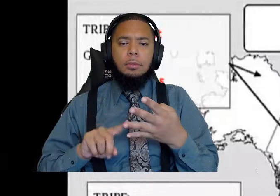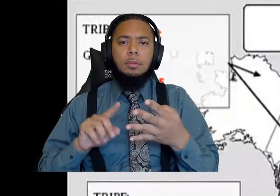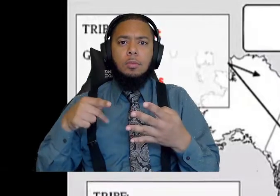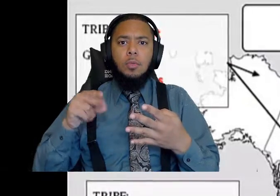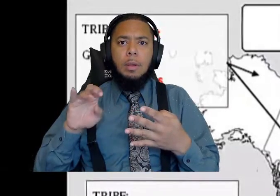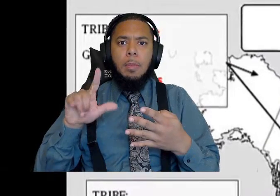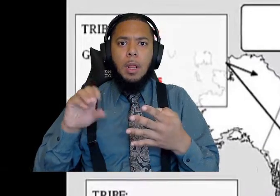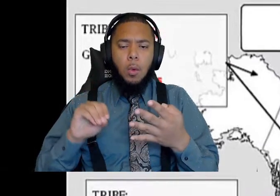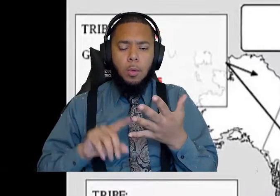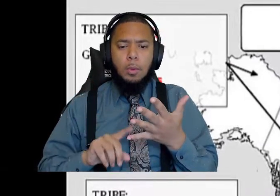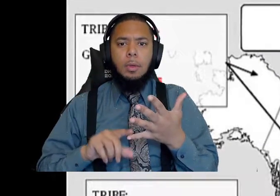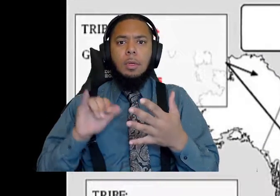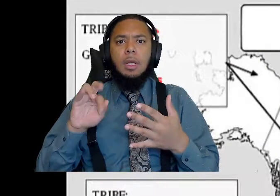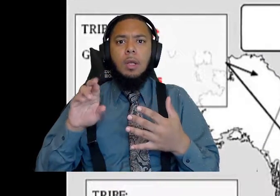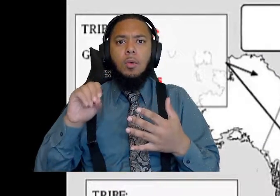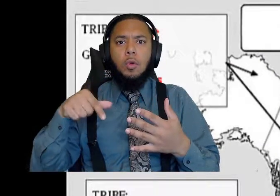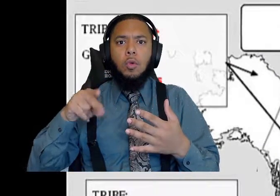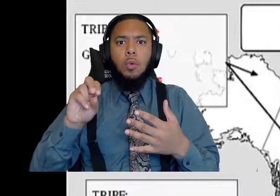Iroquois.